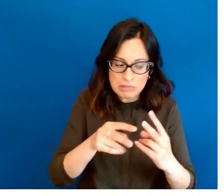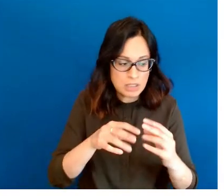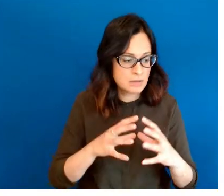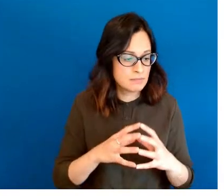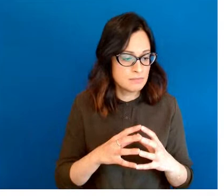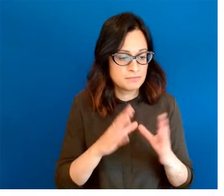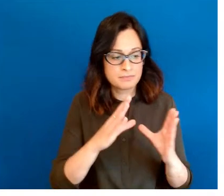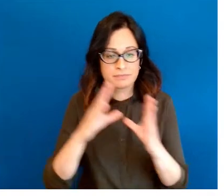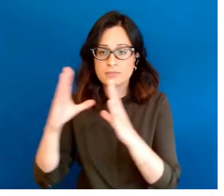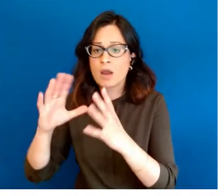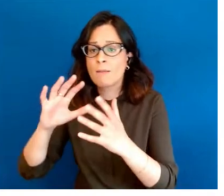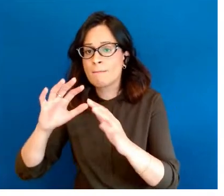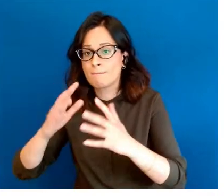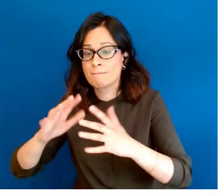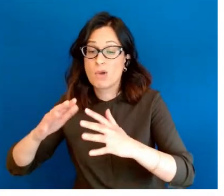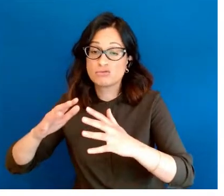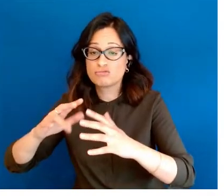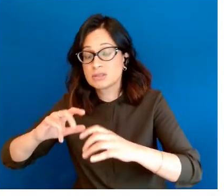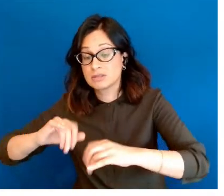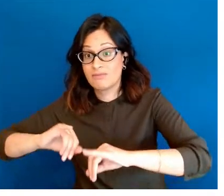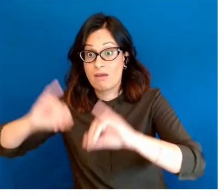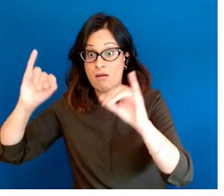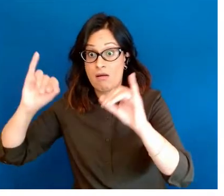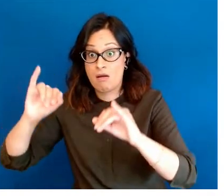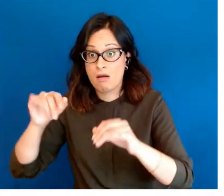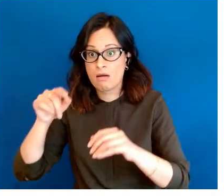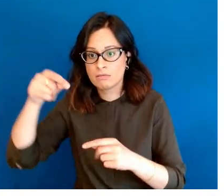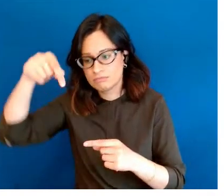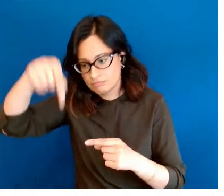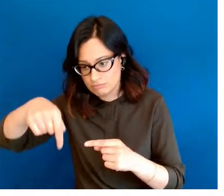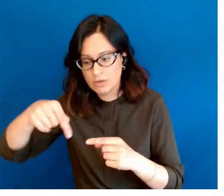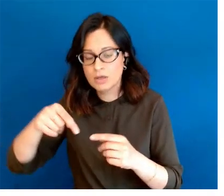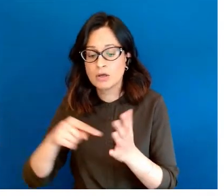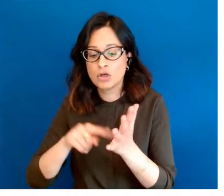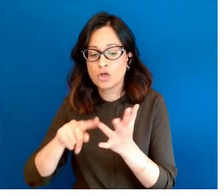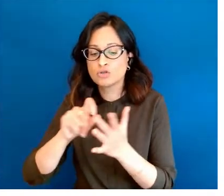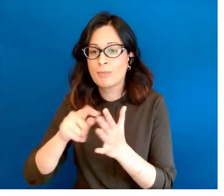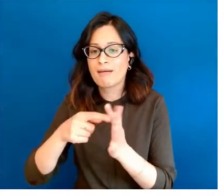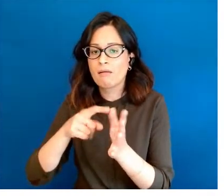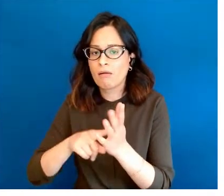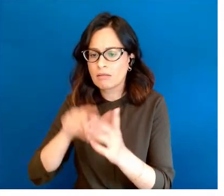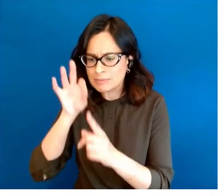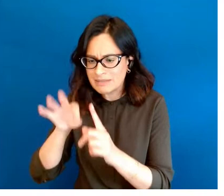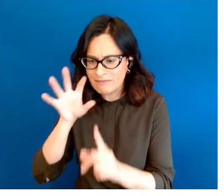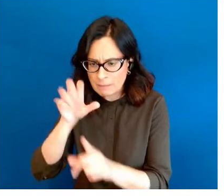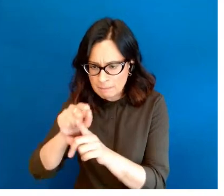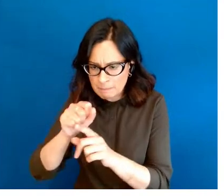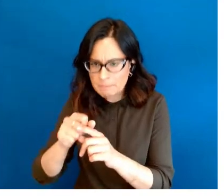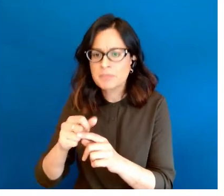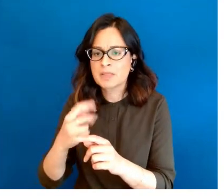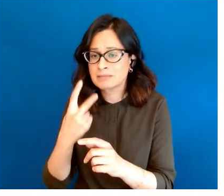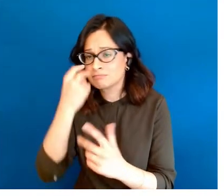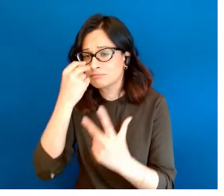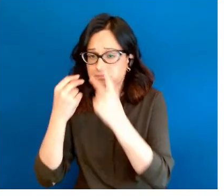to severe rhinitis, then try topical nasal steroids first. If that doesn't